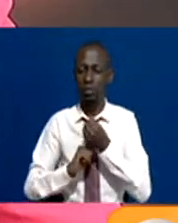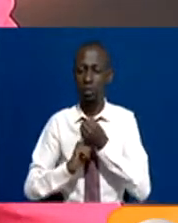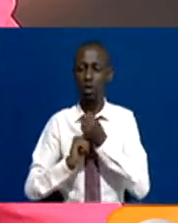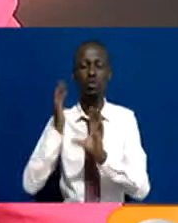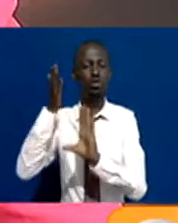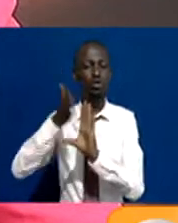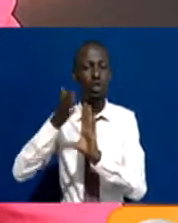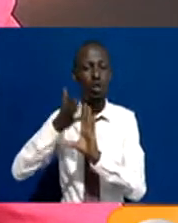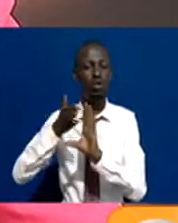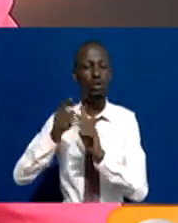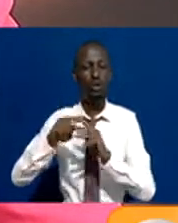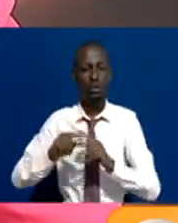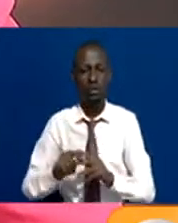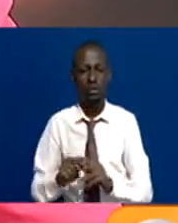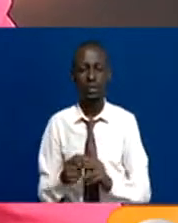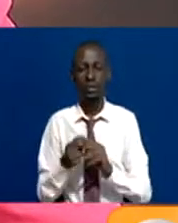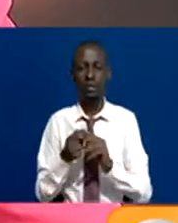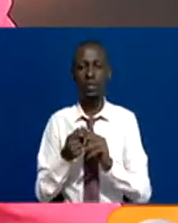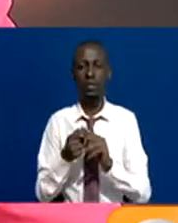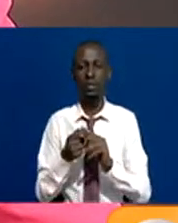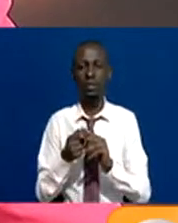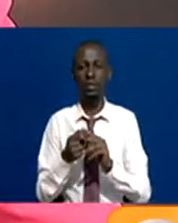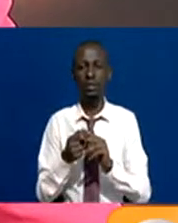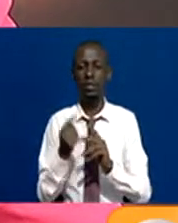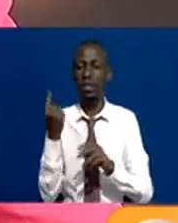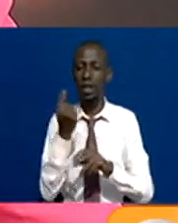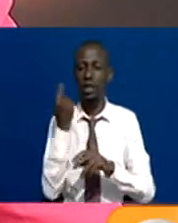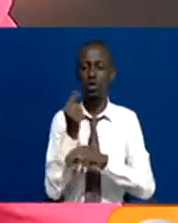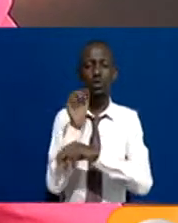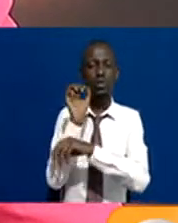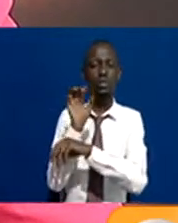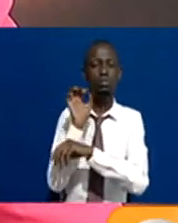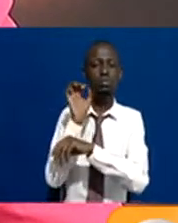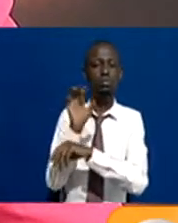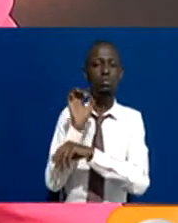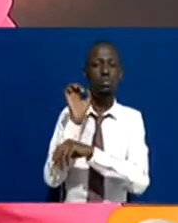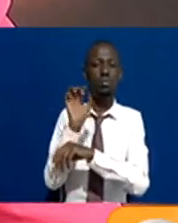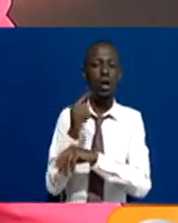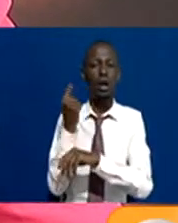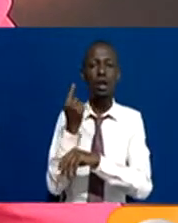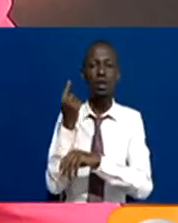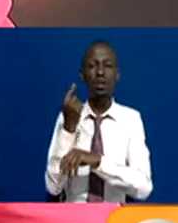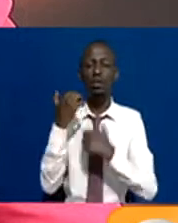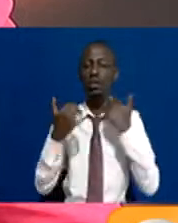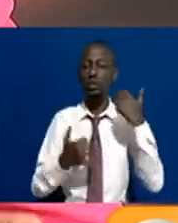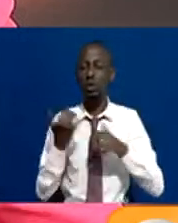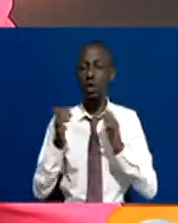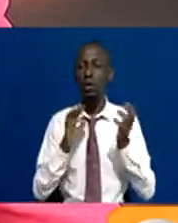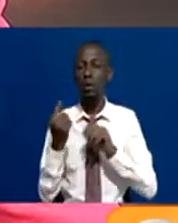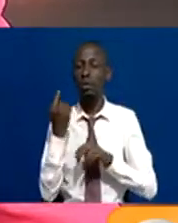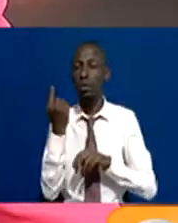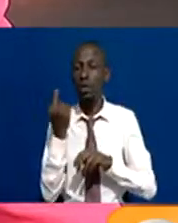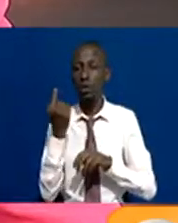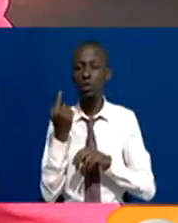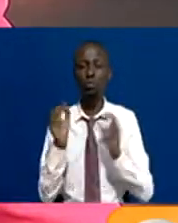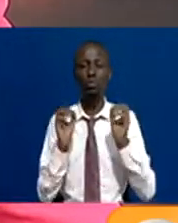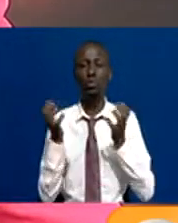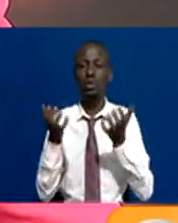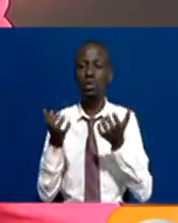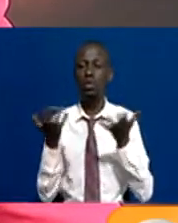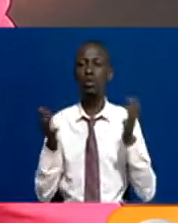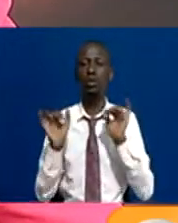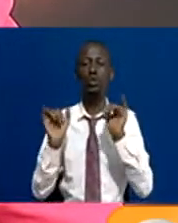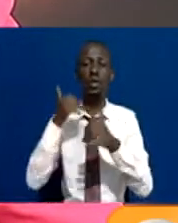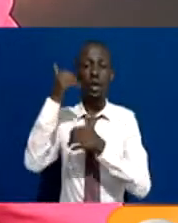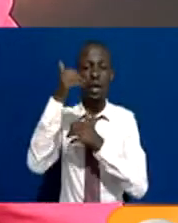there, because it's not just therapy. Yeah. It's not just about the emotional need. They need shelter, like we are talking right.